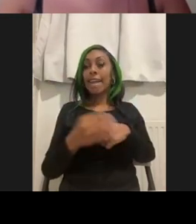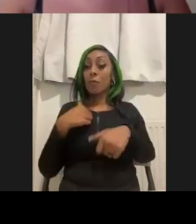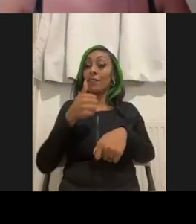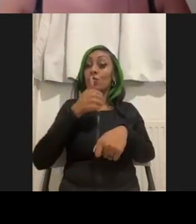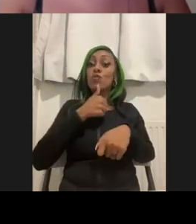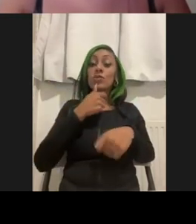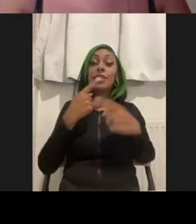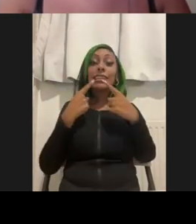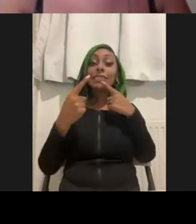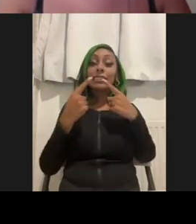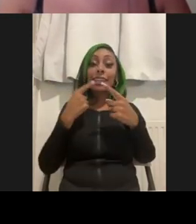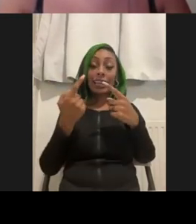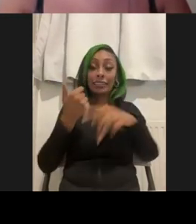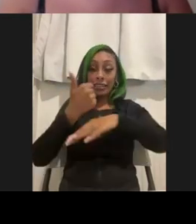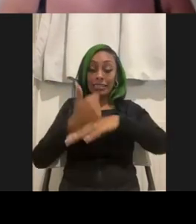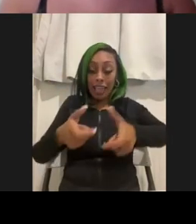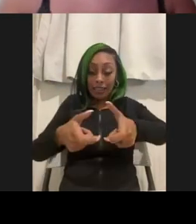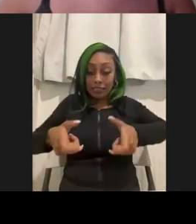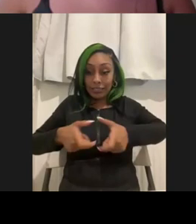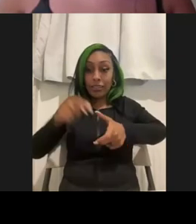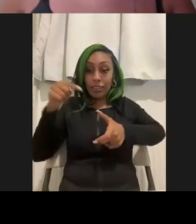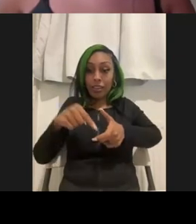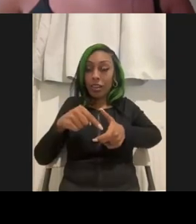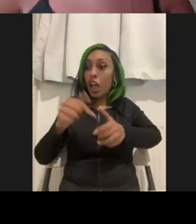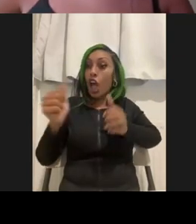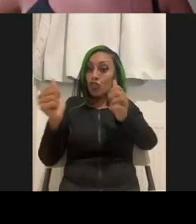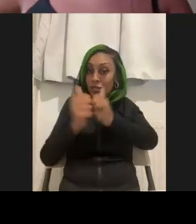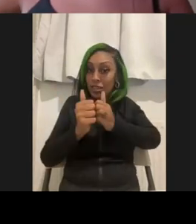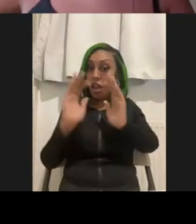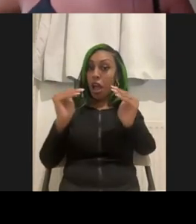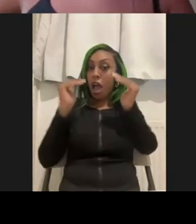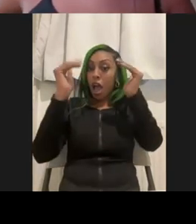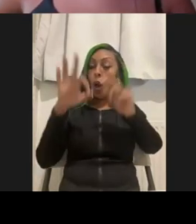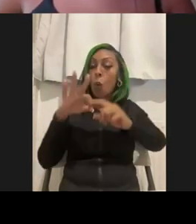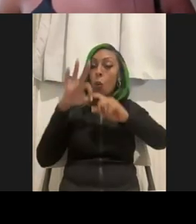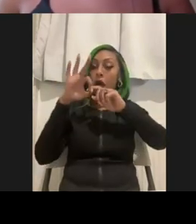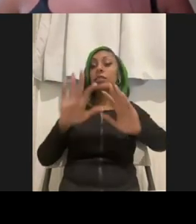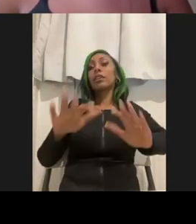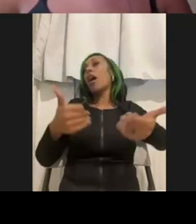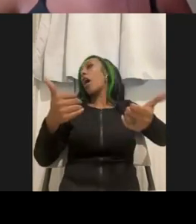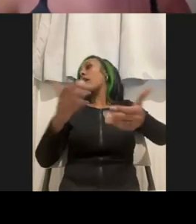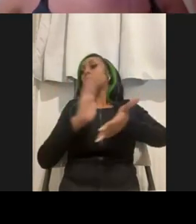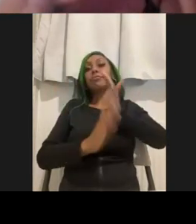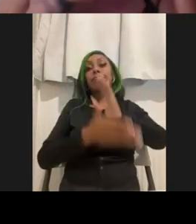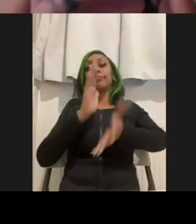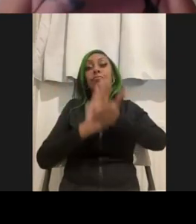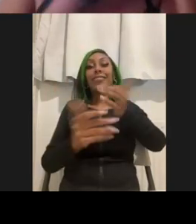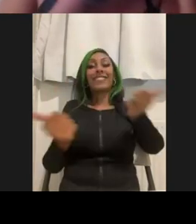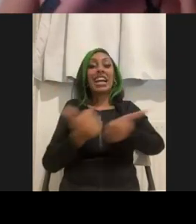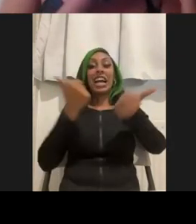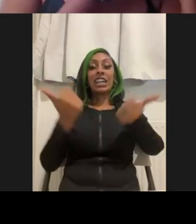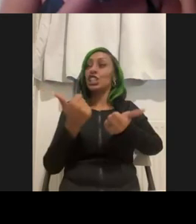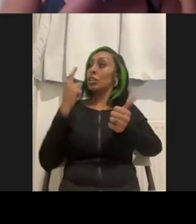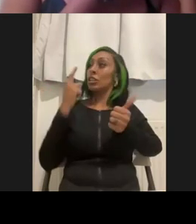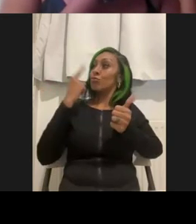that particular audiences agree has got high quality, and therefore the job is done. You know, we've proved this issue exists. What more